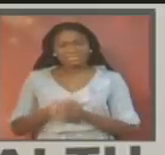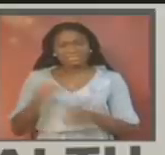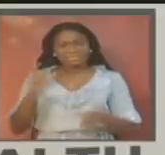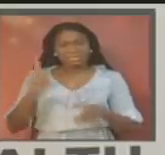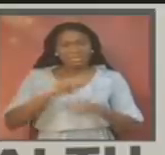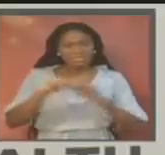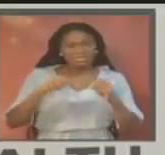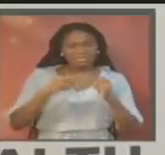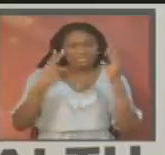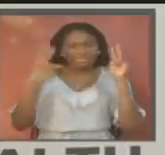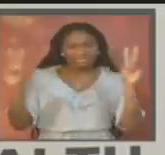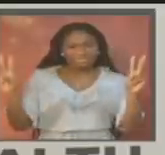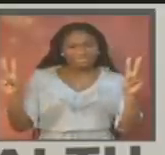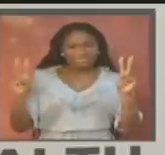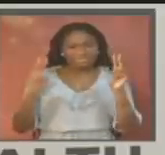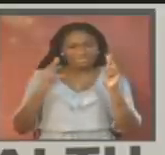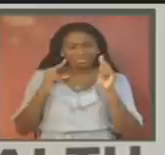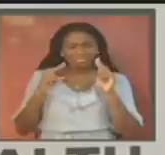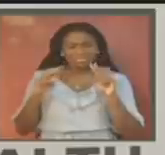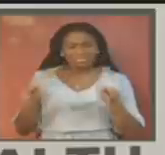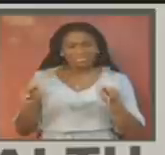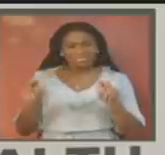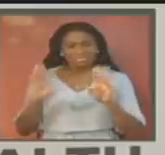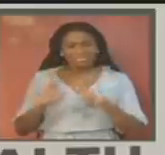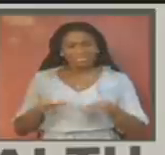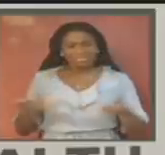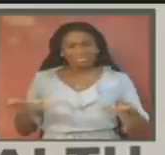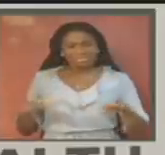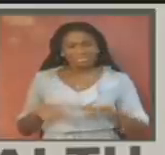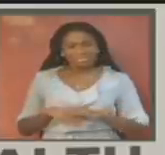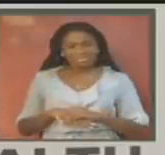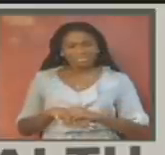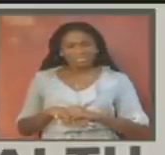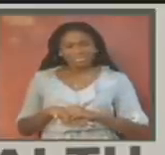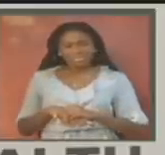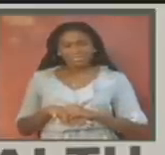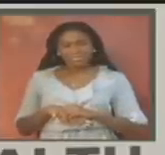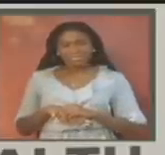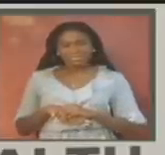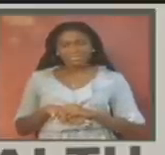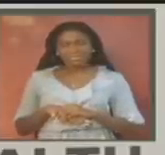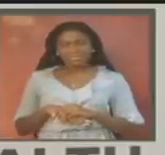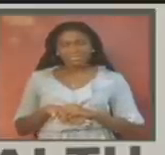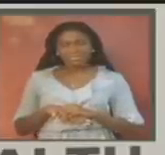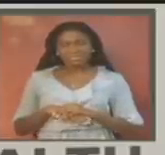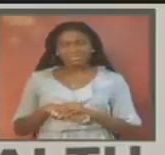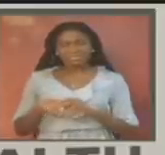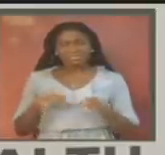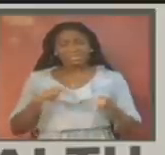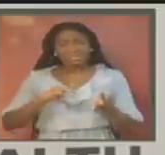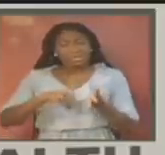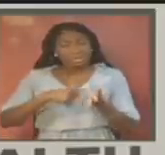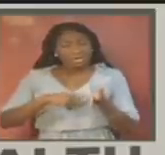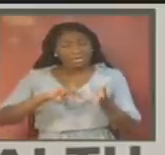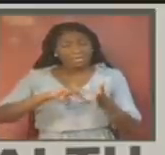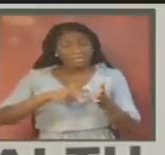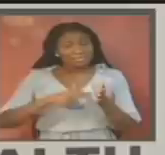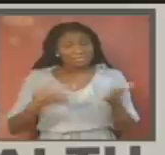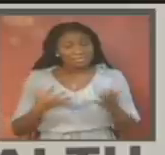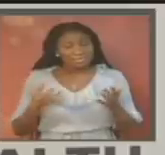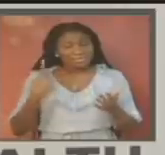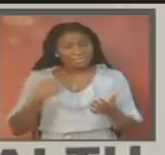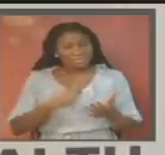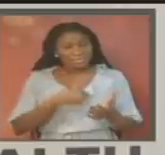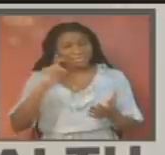okay, they probably are not infectious, but they are asymptomatic, which means that we have to make more